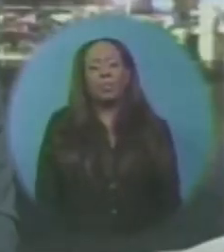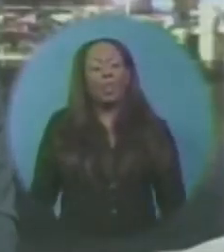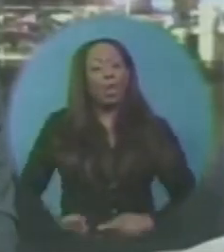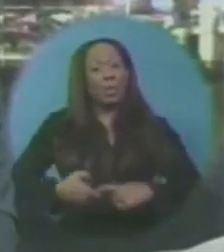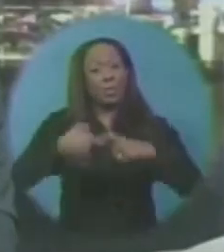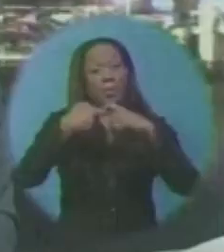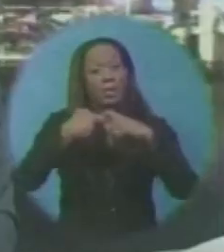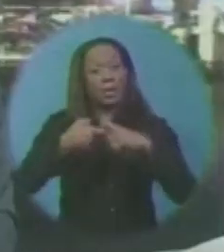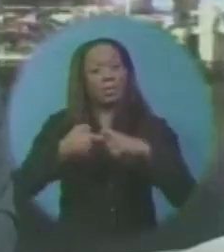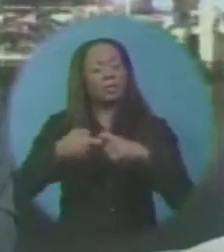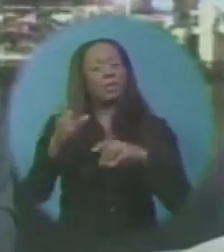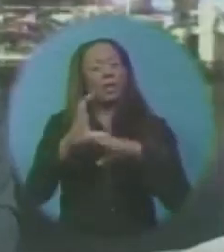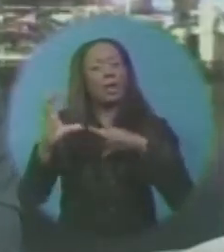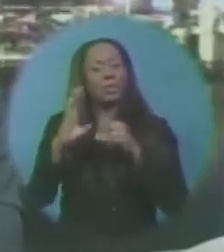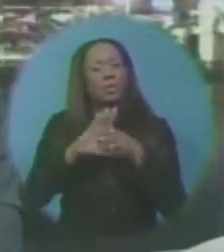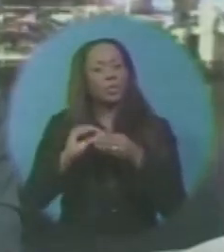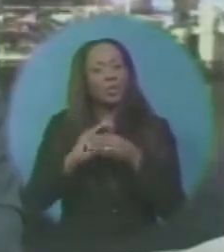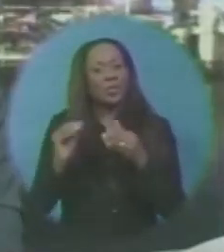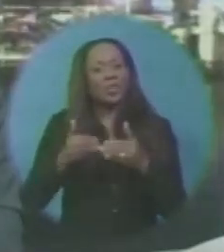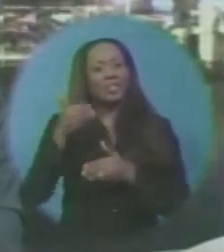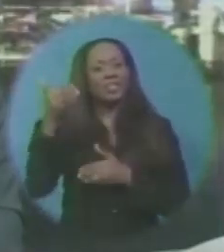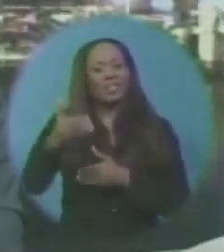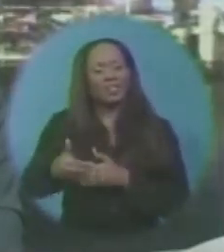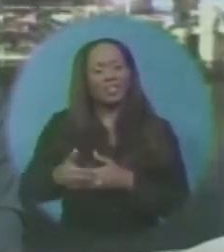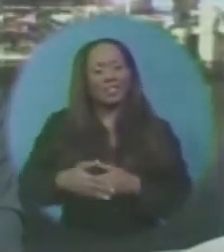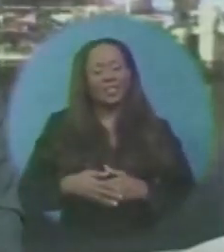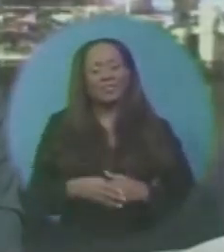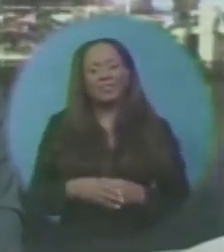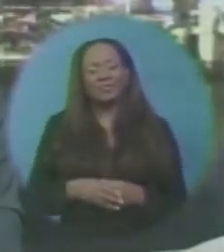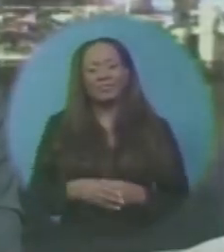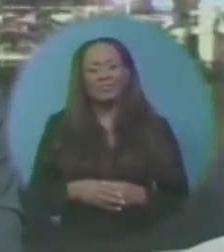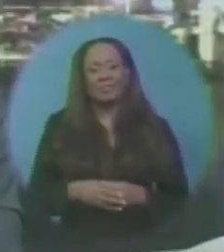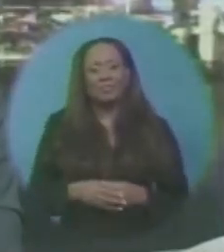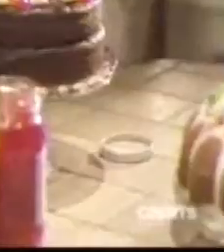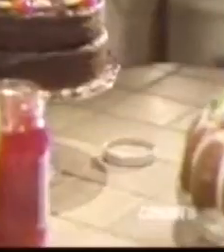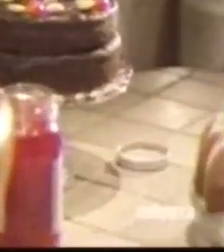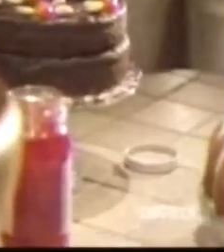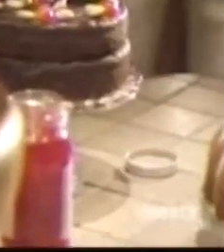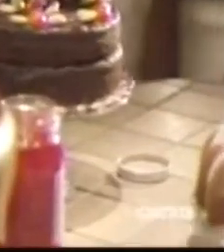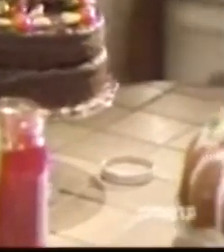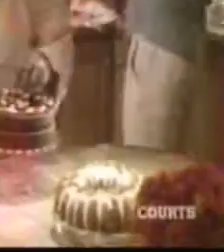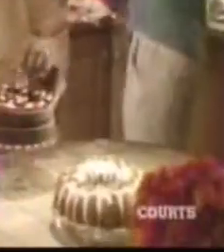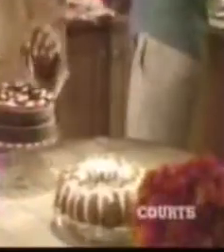the break, we'll take a look at some of the stories making headlines across the region.